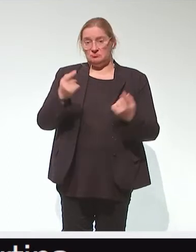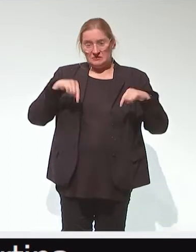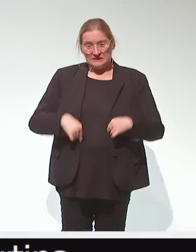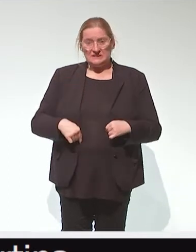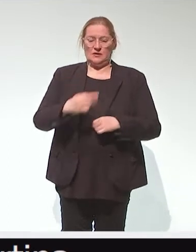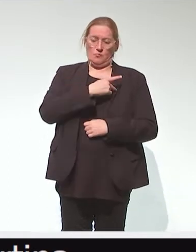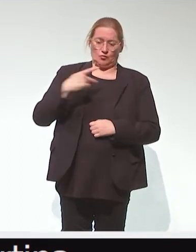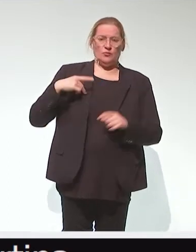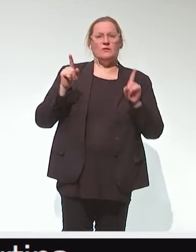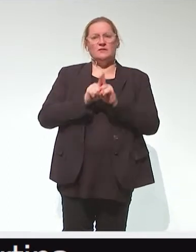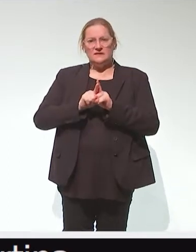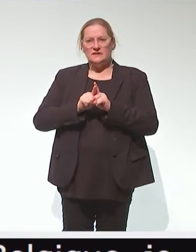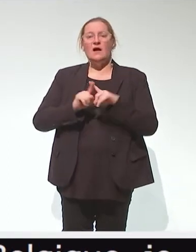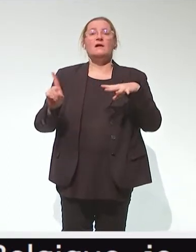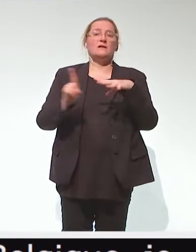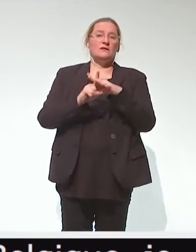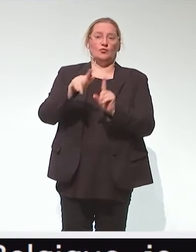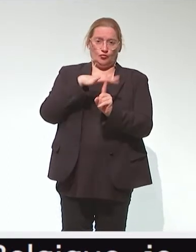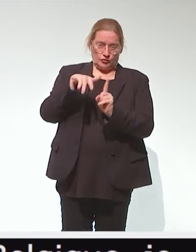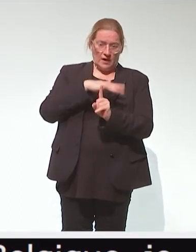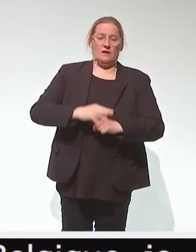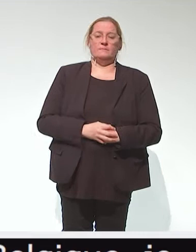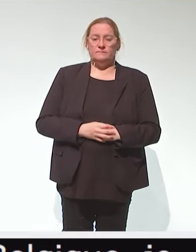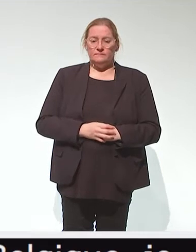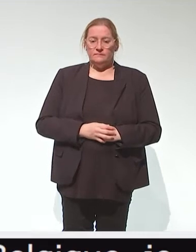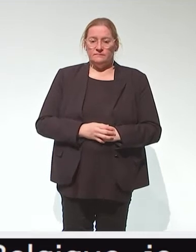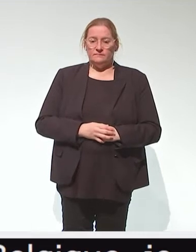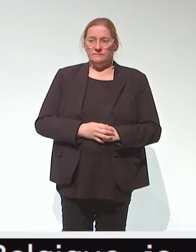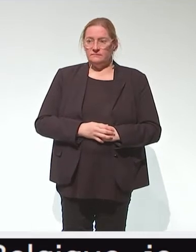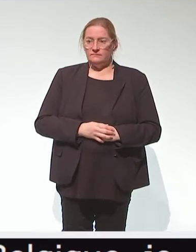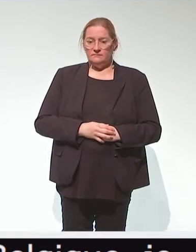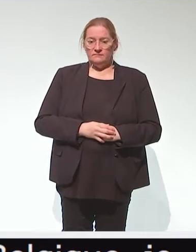that. Karine Lalieu, Minister for Pensions and Social Integration.